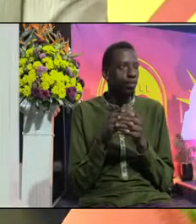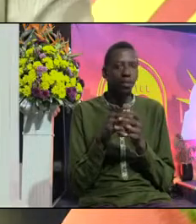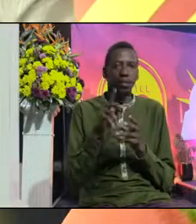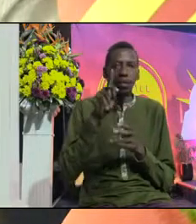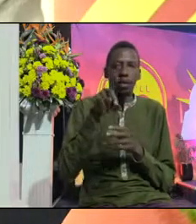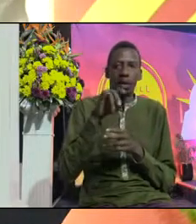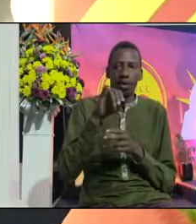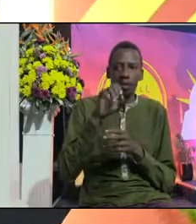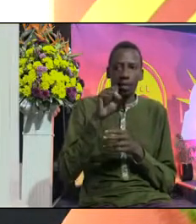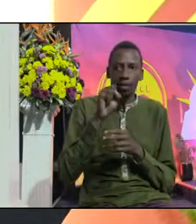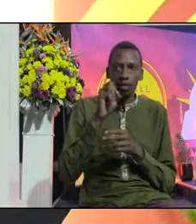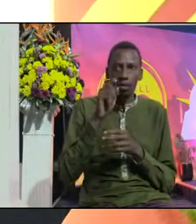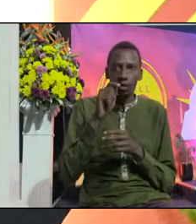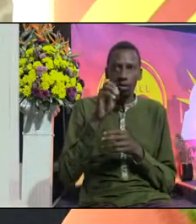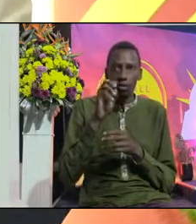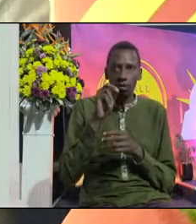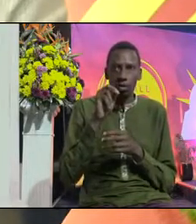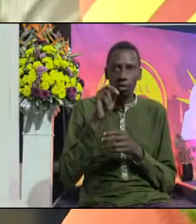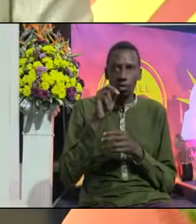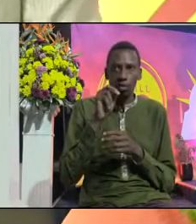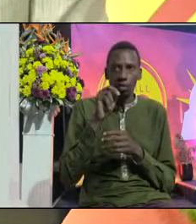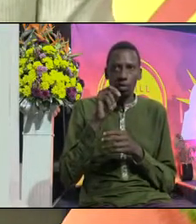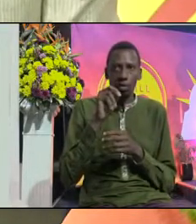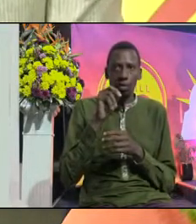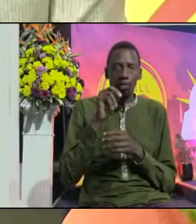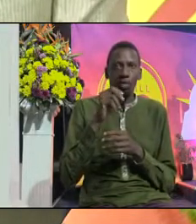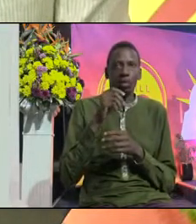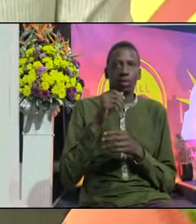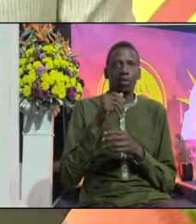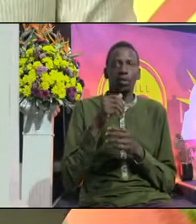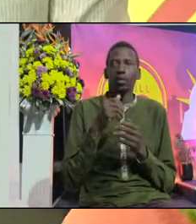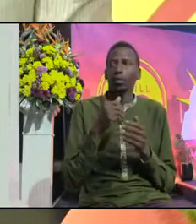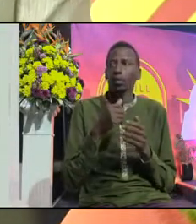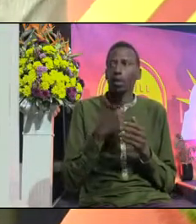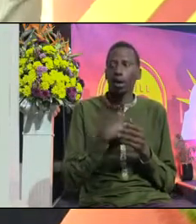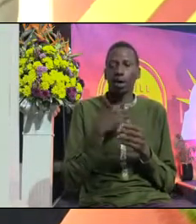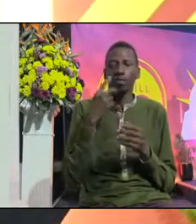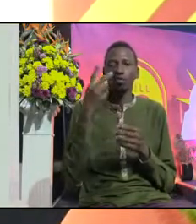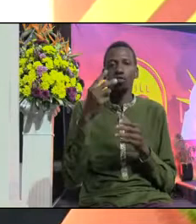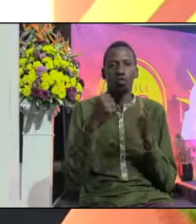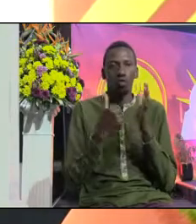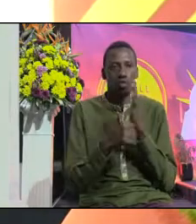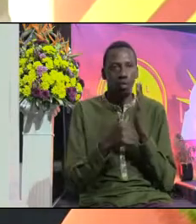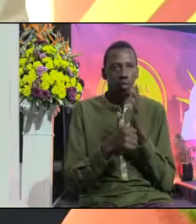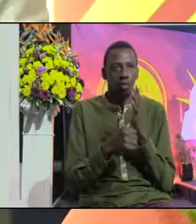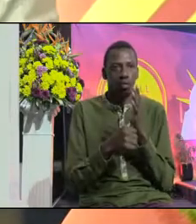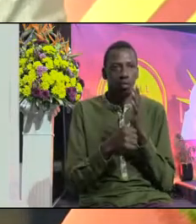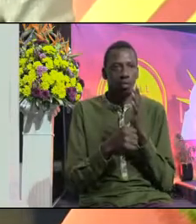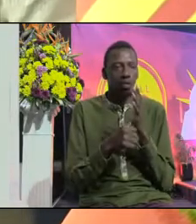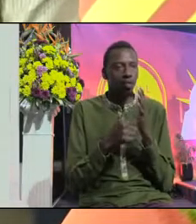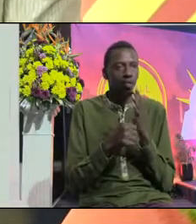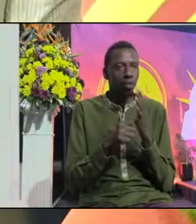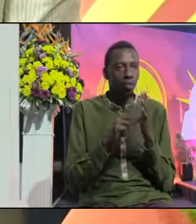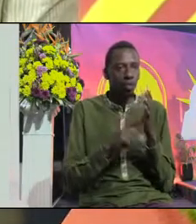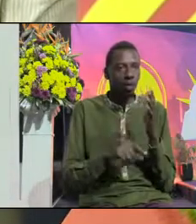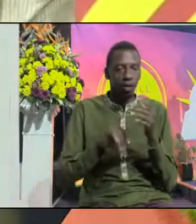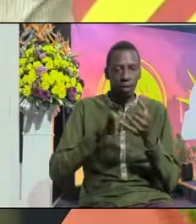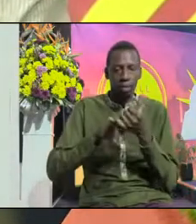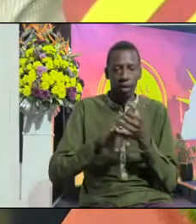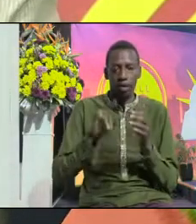two problems. His second and main problem was that he was married to one woman,